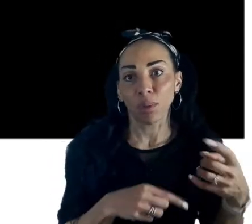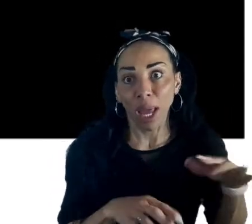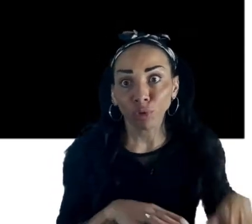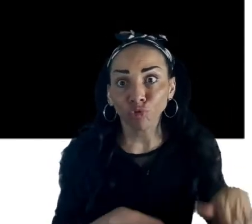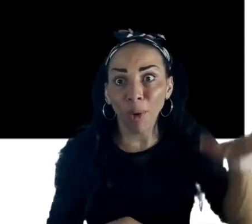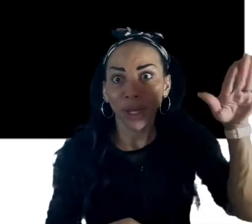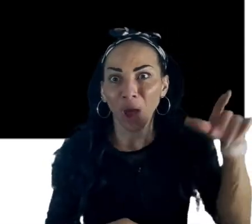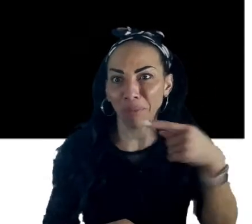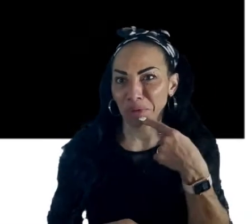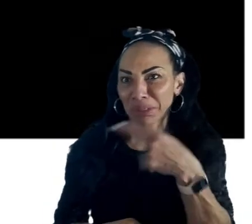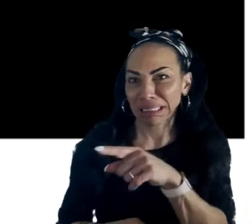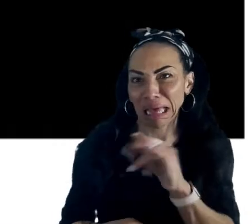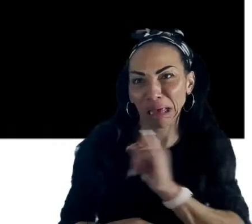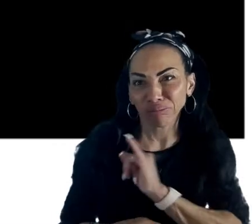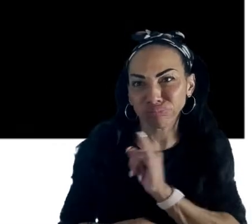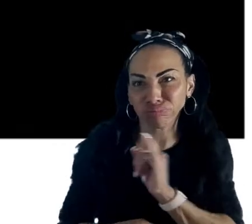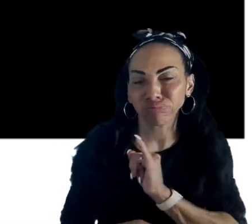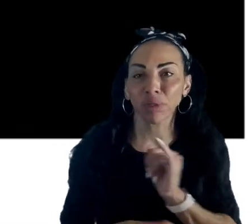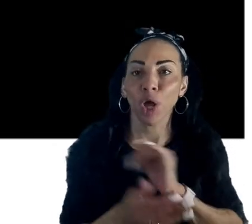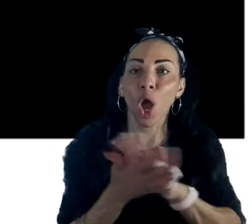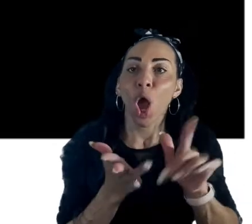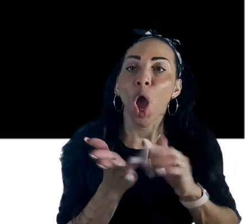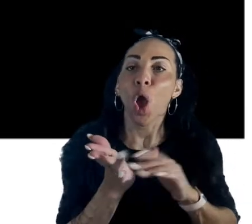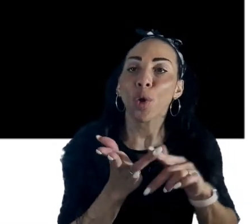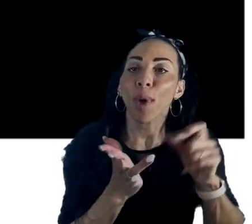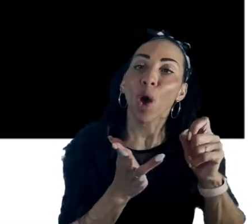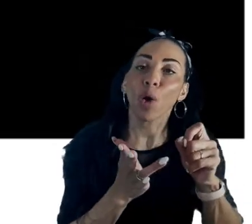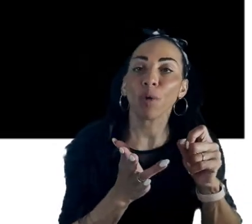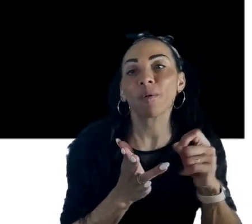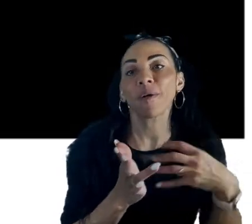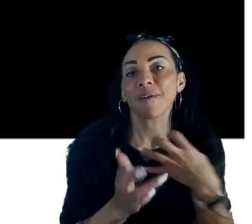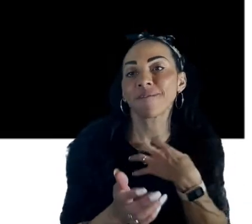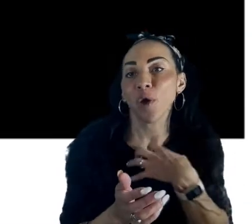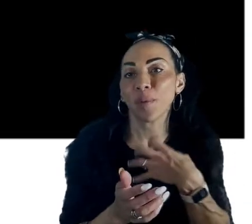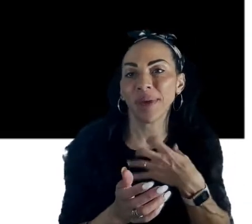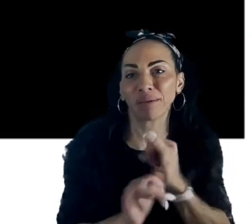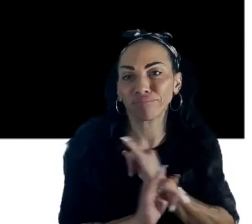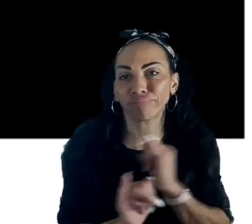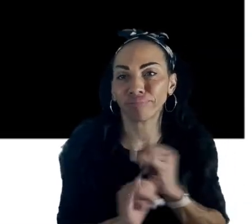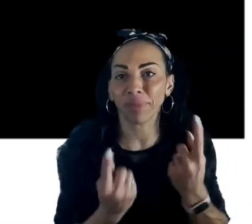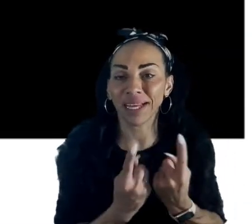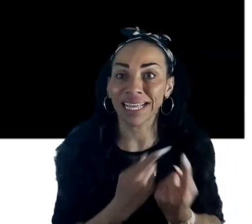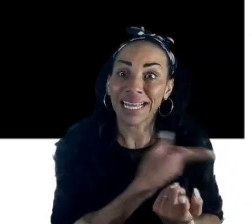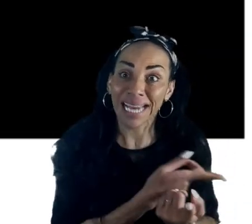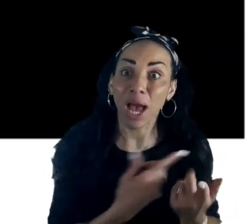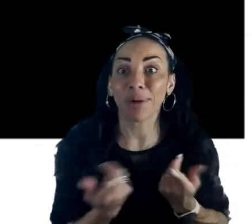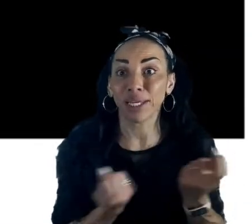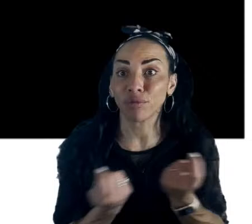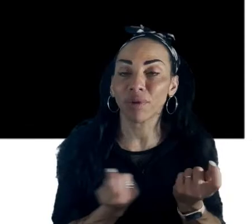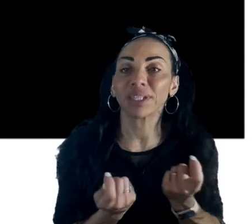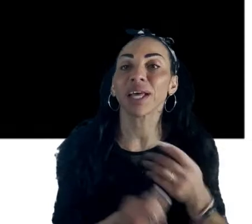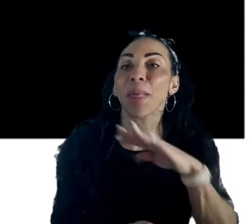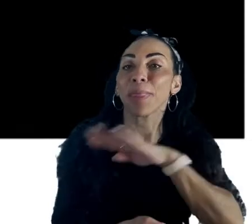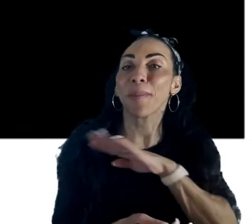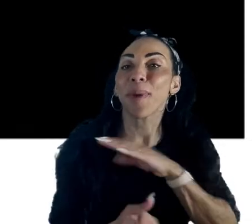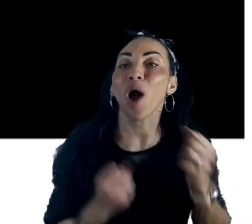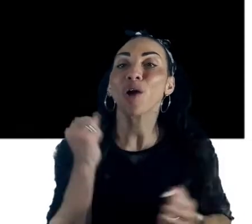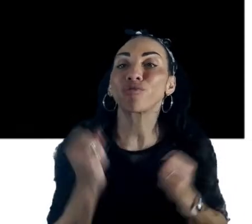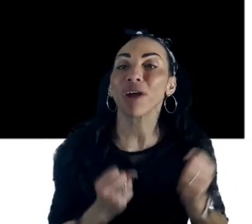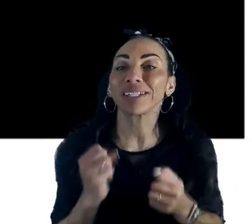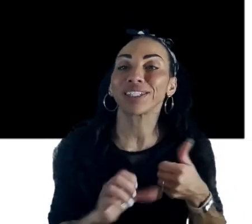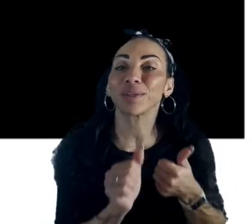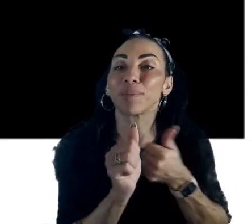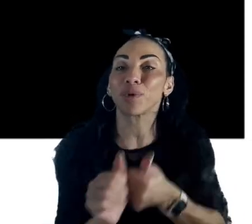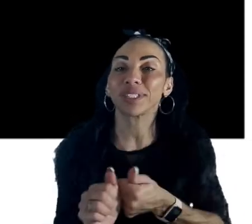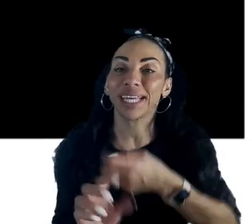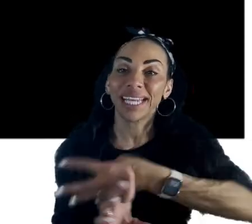and now he runs the park run in the rainbow colours, supporting LGBT rights. So